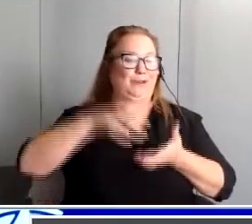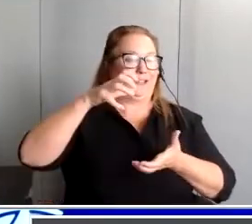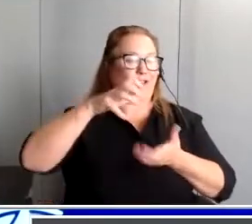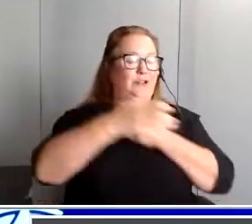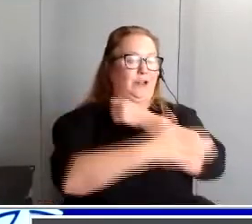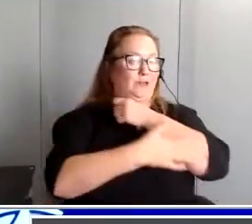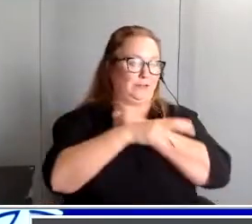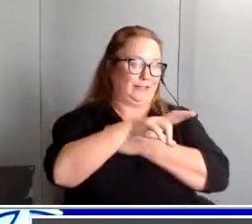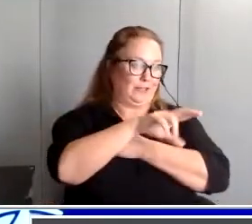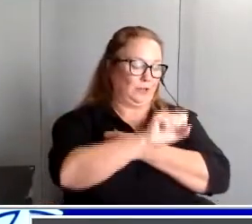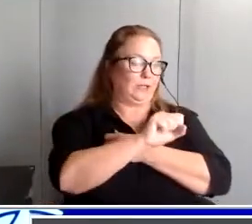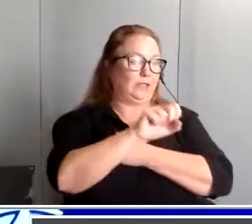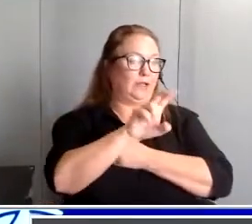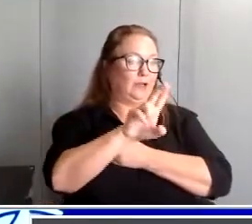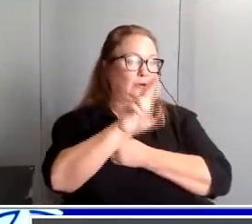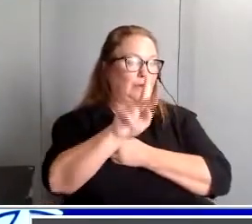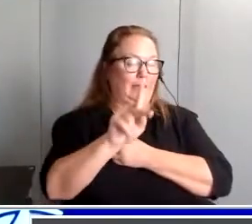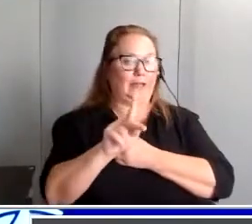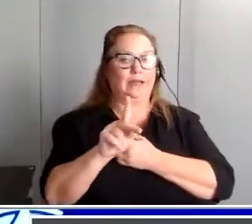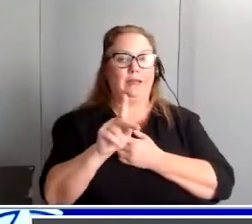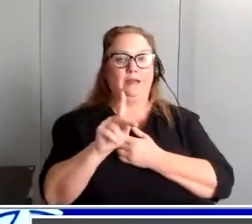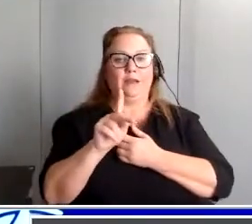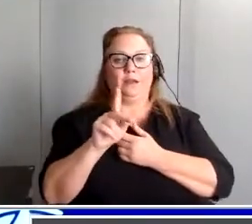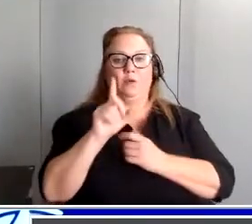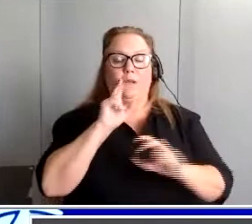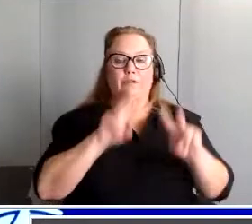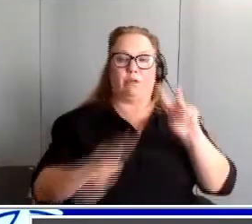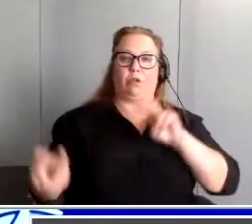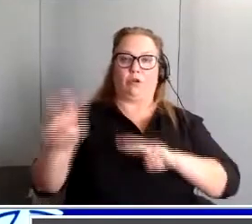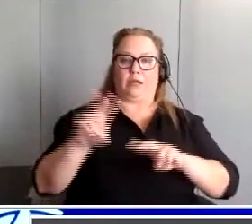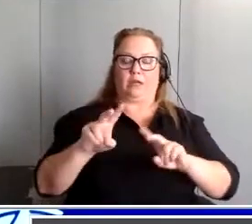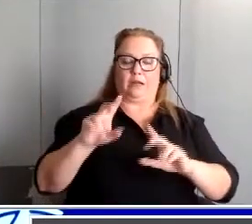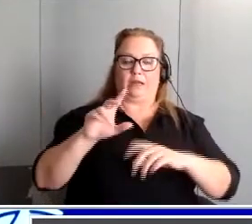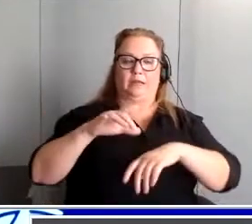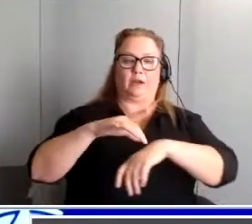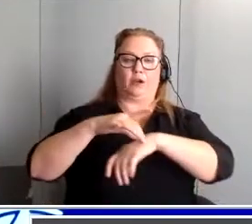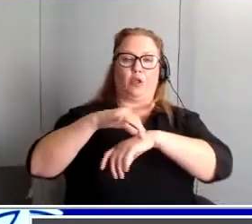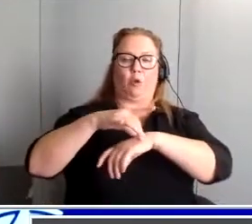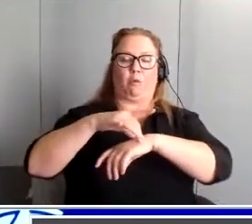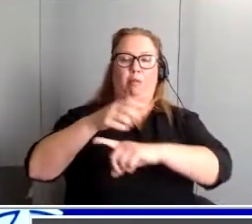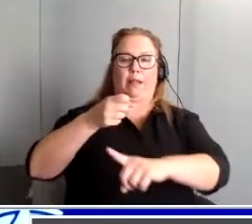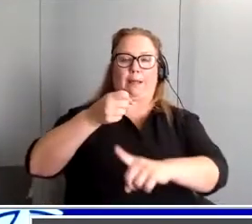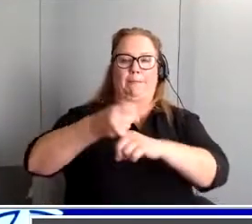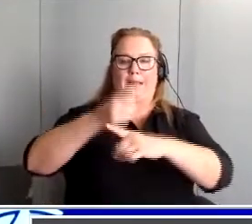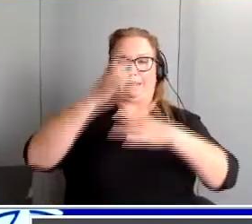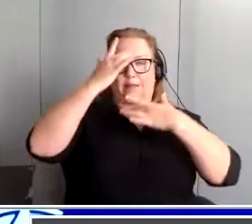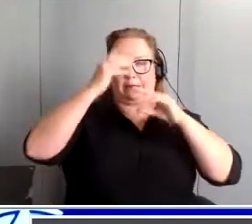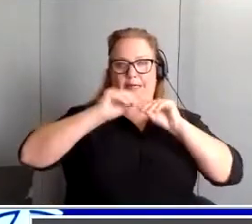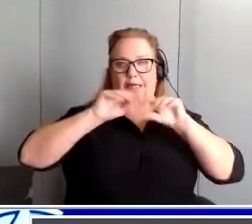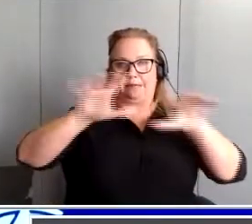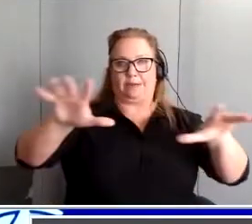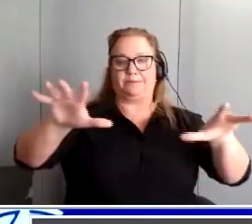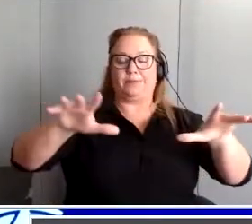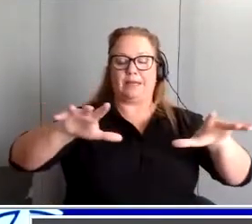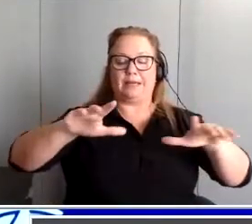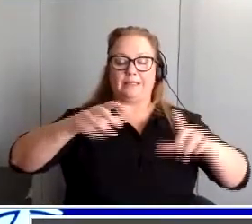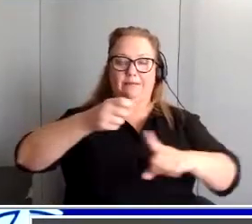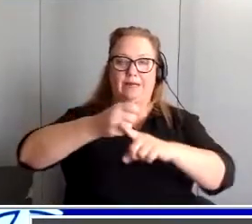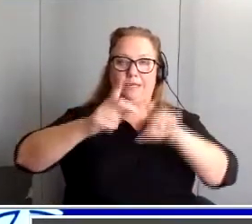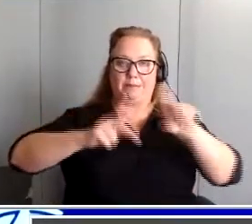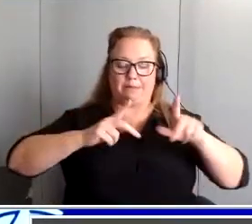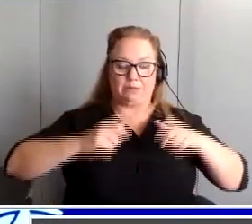United States, UK, et cetera. And so we really have to look at what is the global impact of the pandemic, how much is it affecting people's lives as far